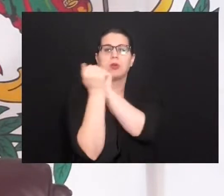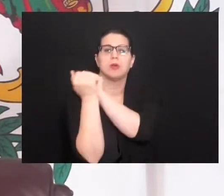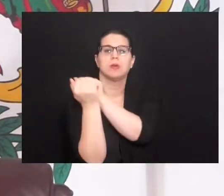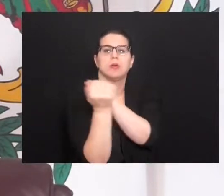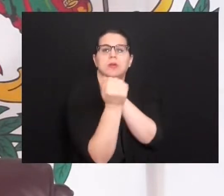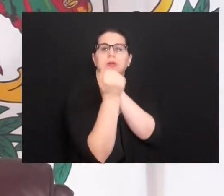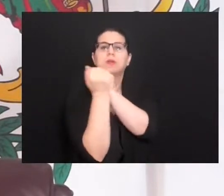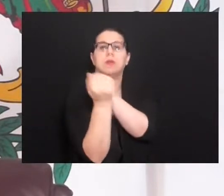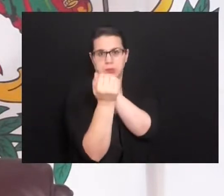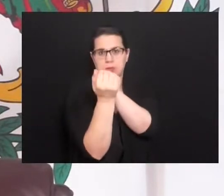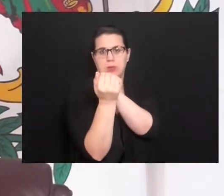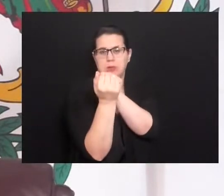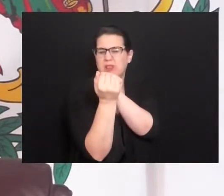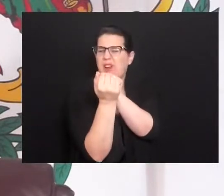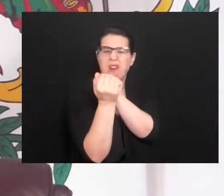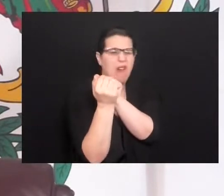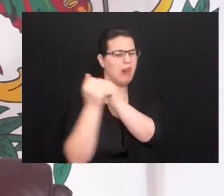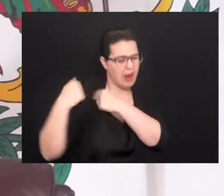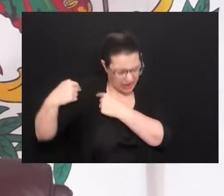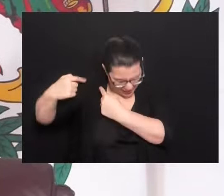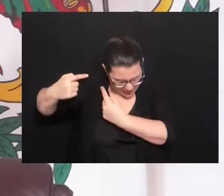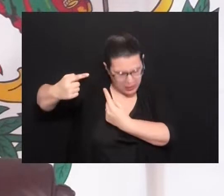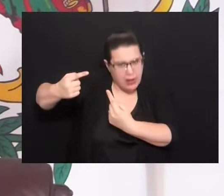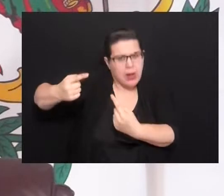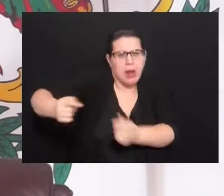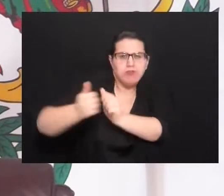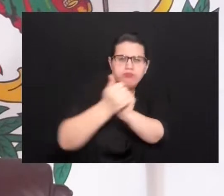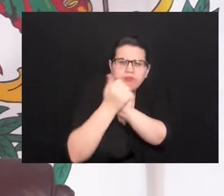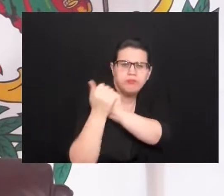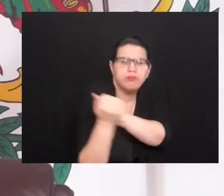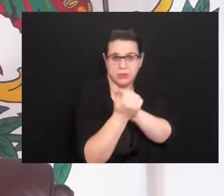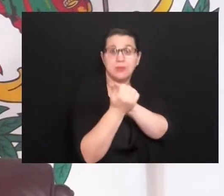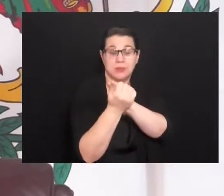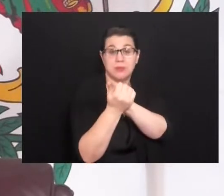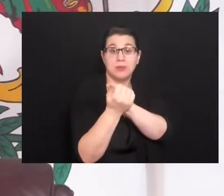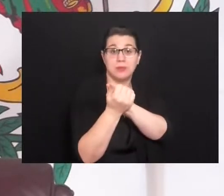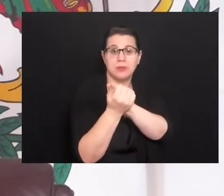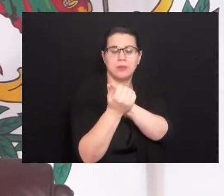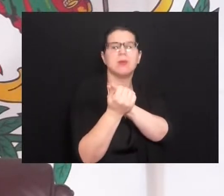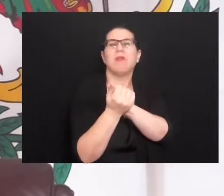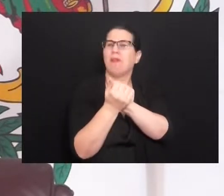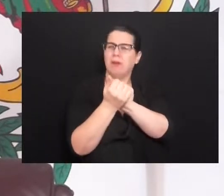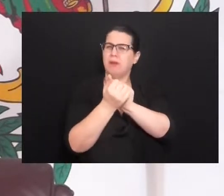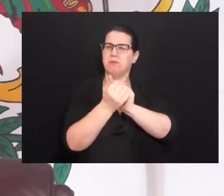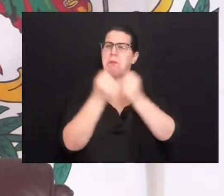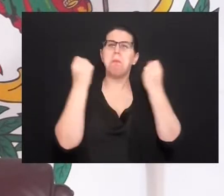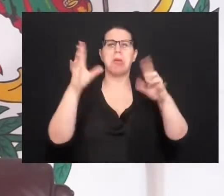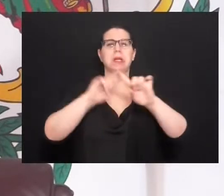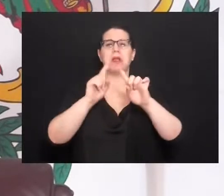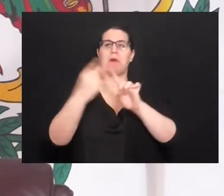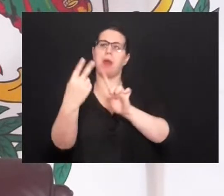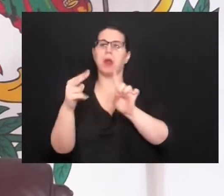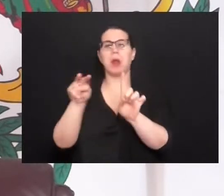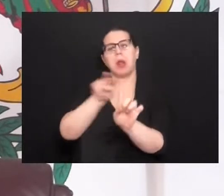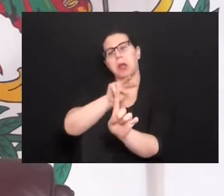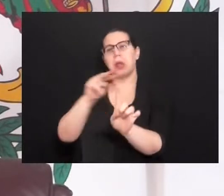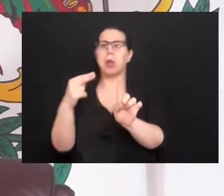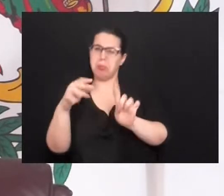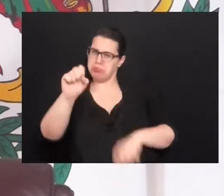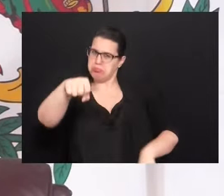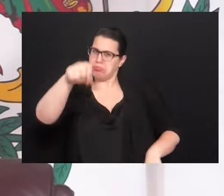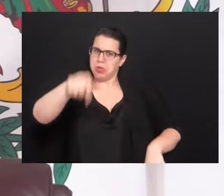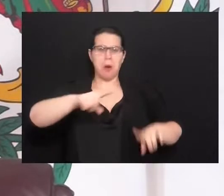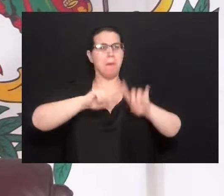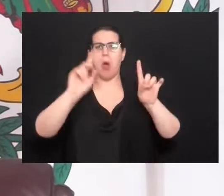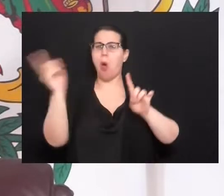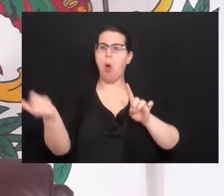stayed together the whole way. West Virginians have surely had different views, but we have always continued to pull